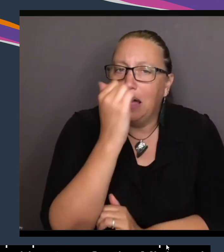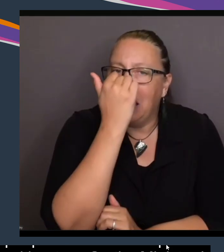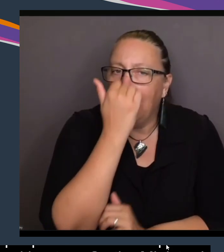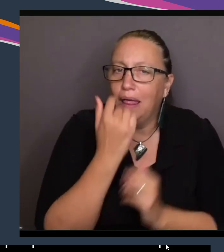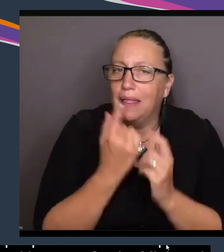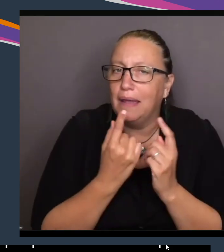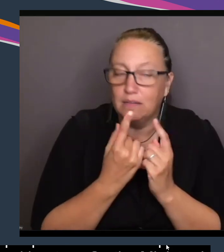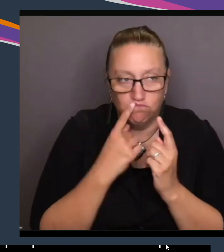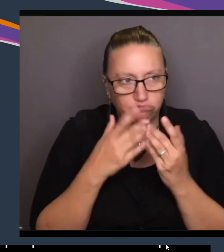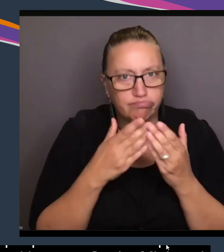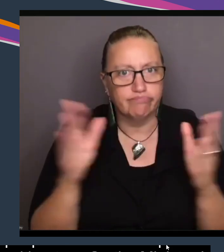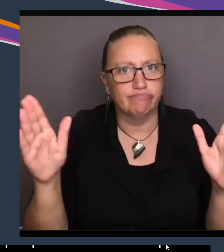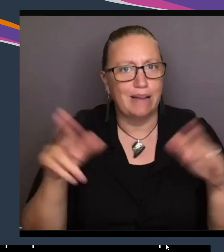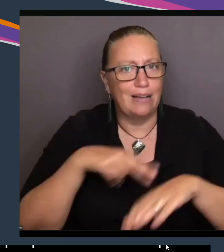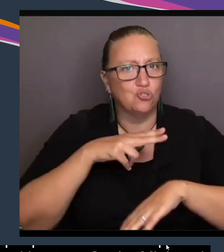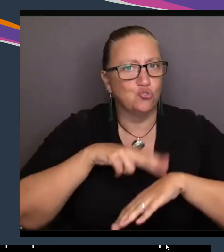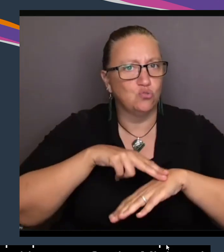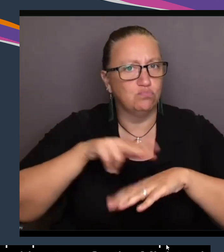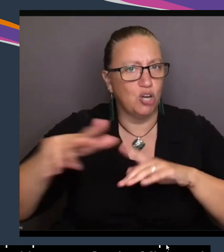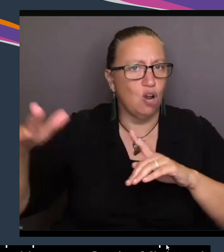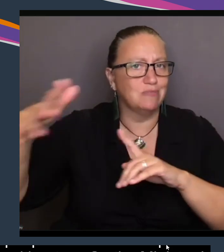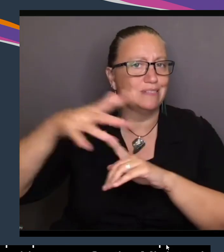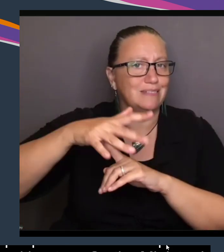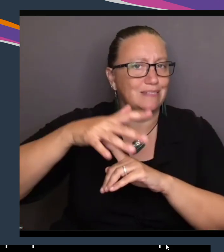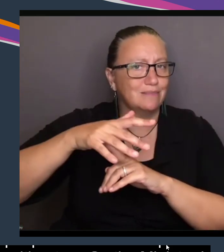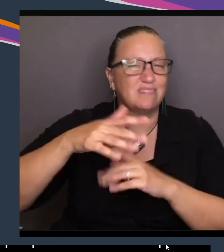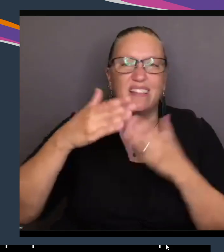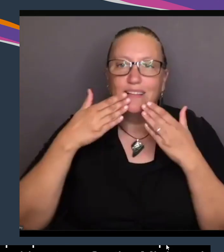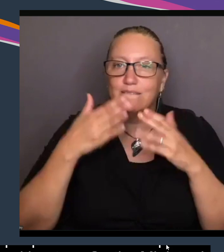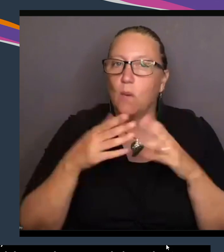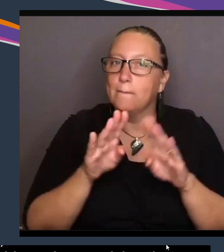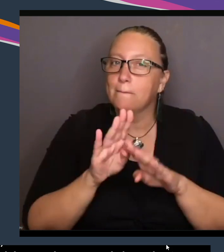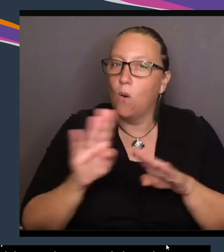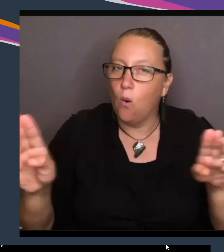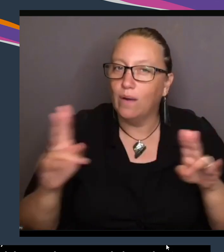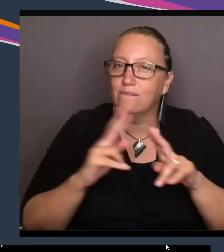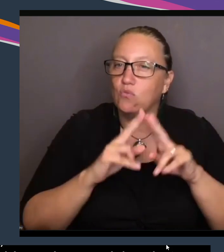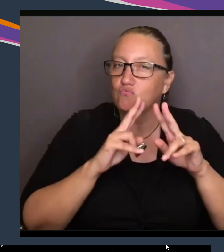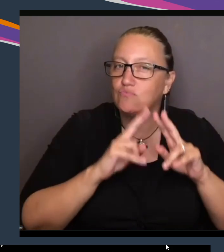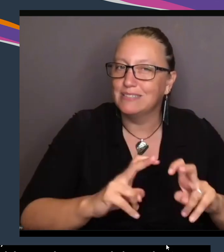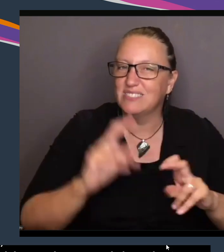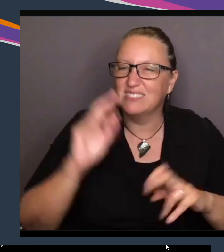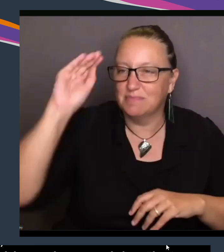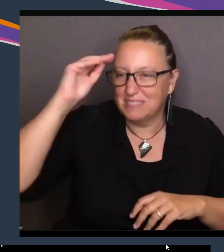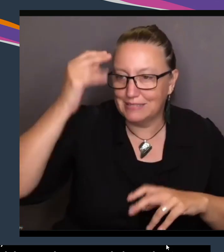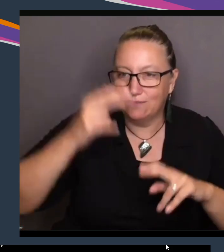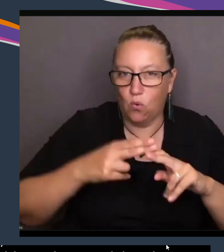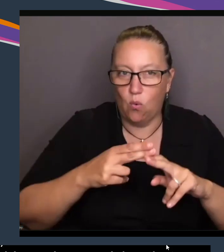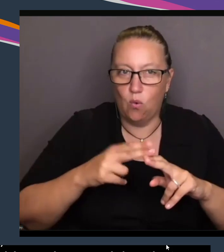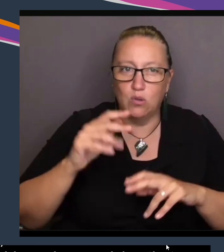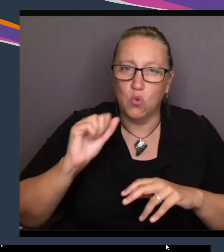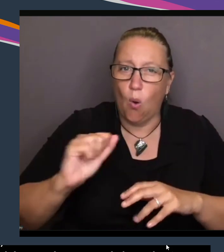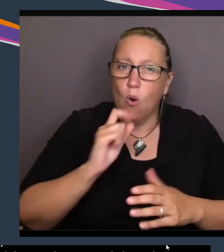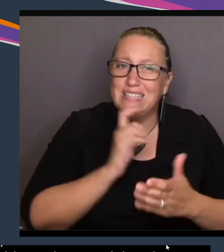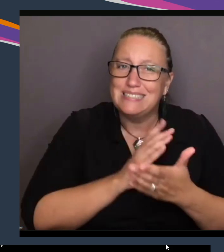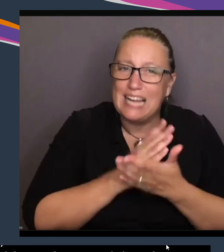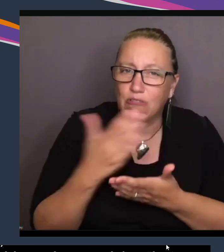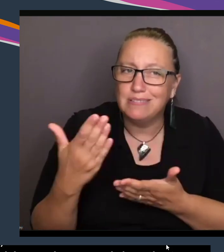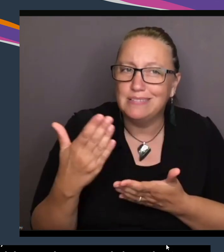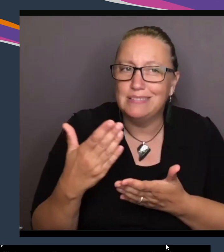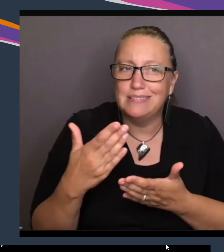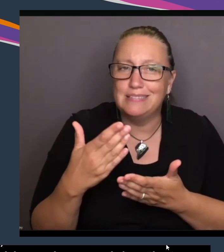interest, it's a national priority. Thank you to our board and research committee for the integrity, discipline and vision you bring to this